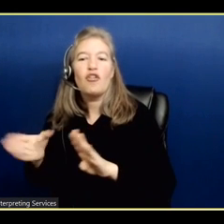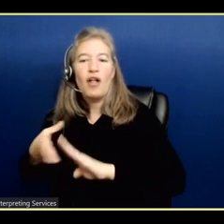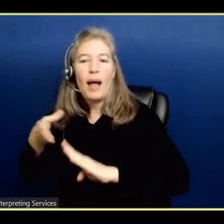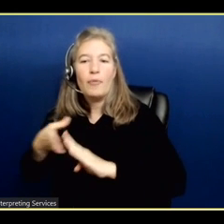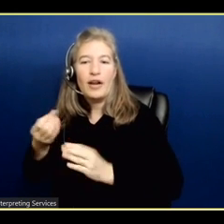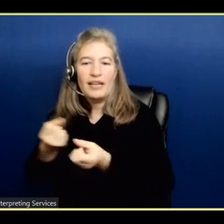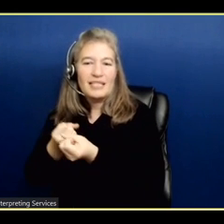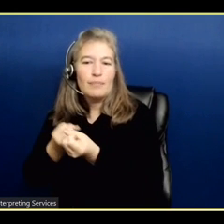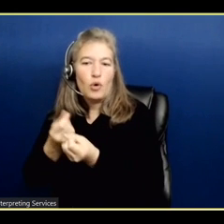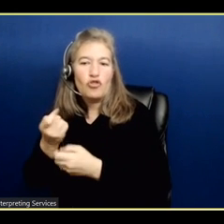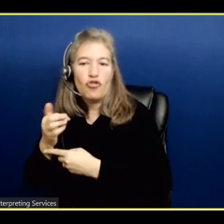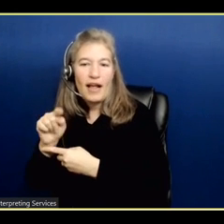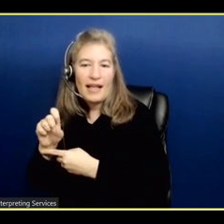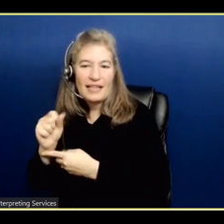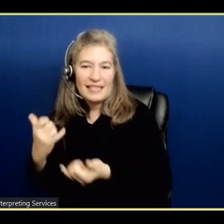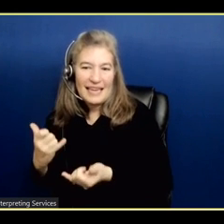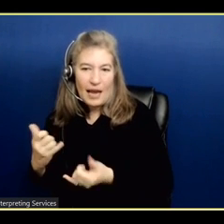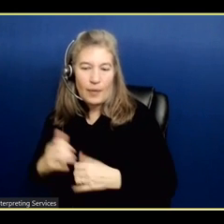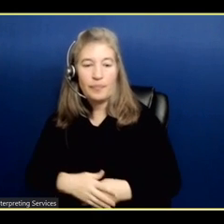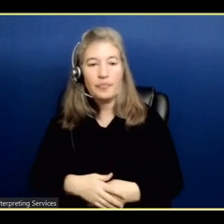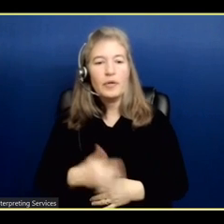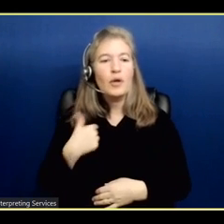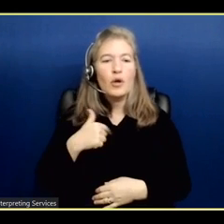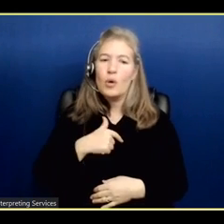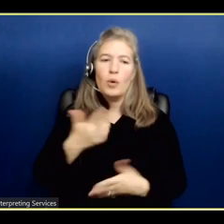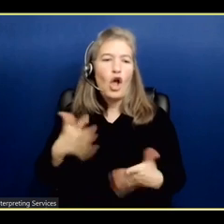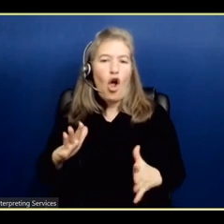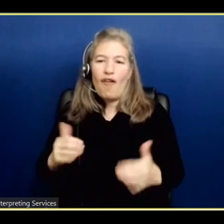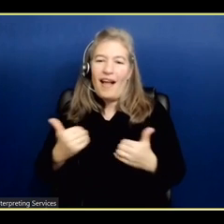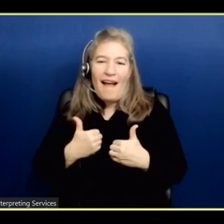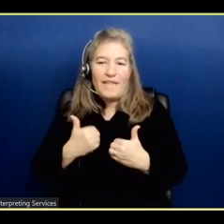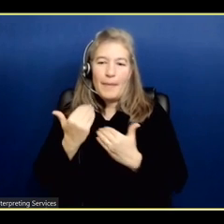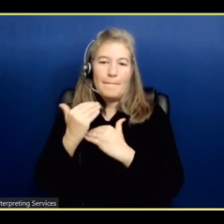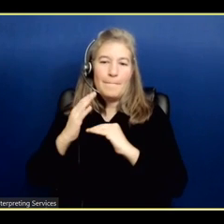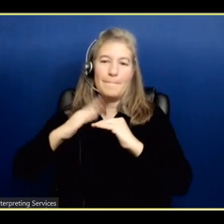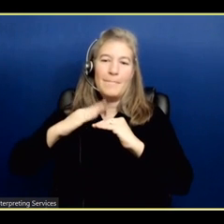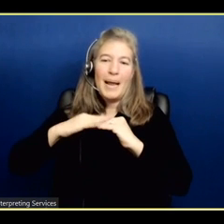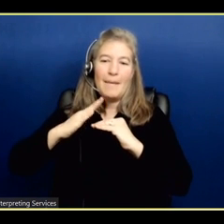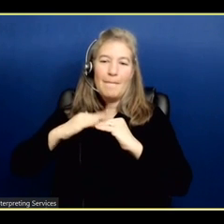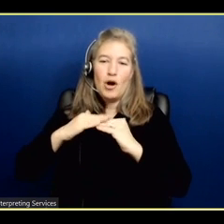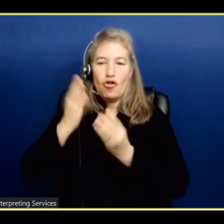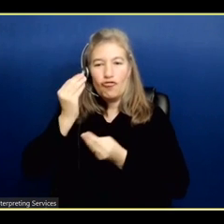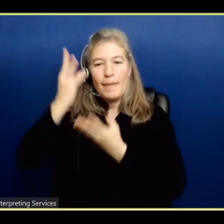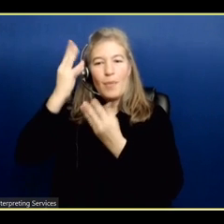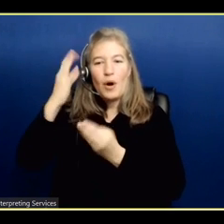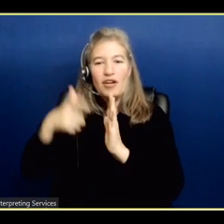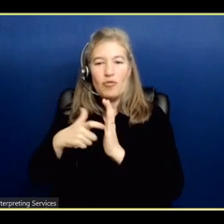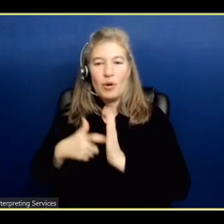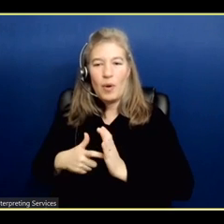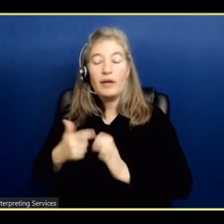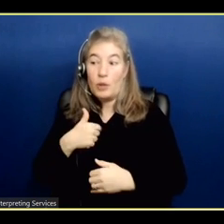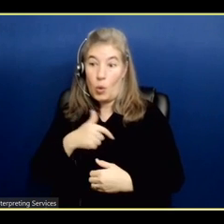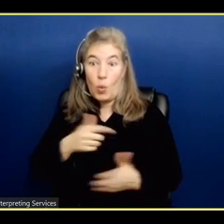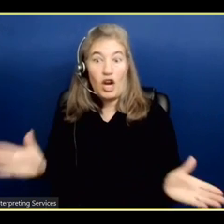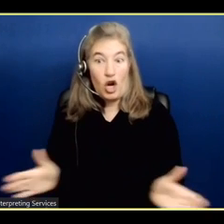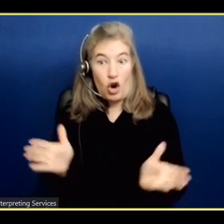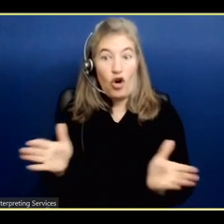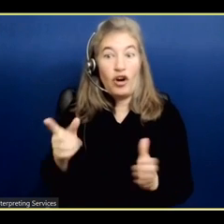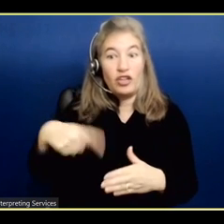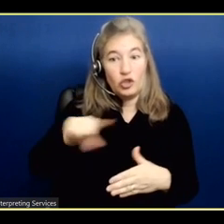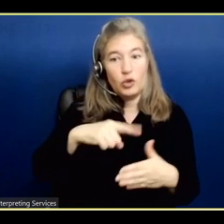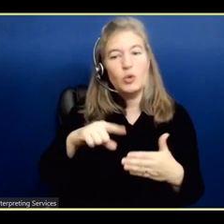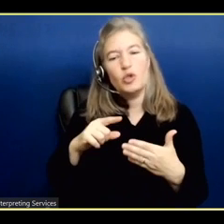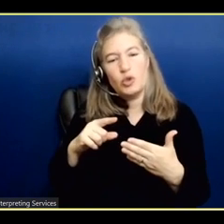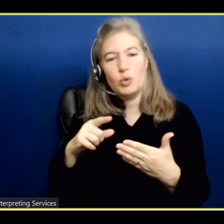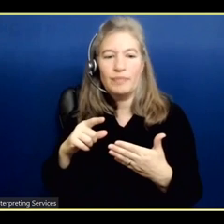have very minimal reporting requirements, but we would urge everyone to really loosen or